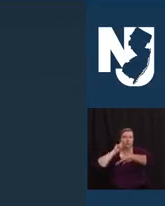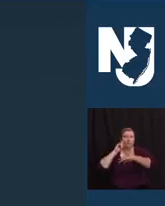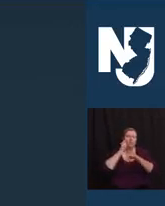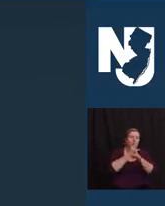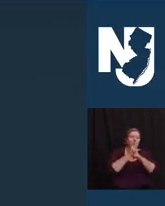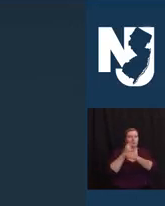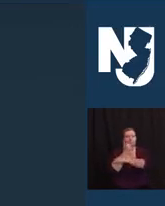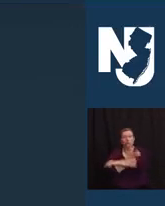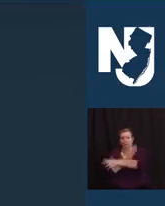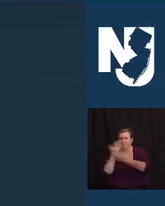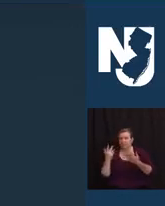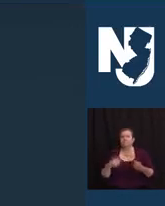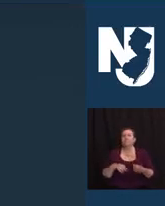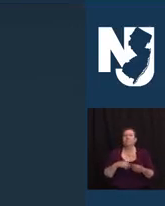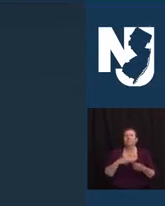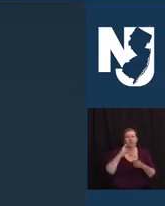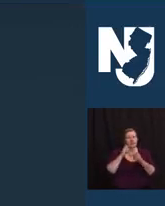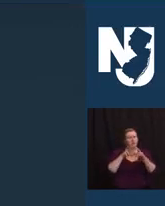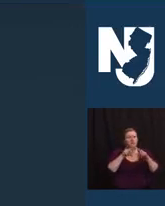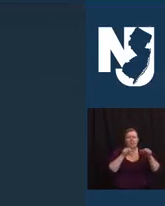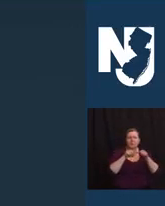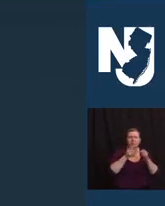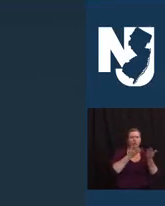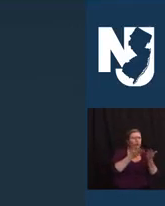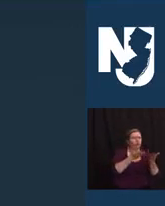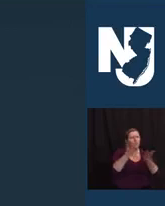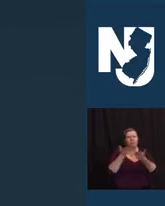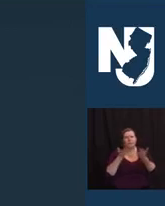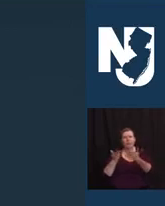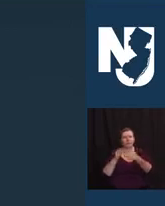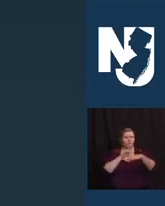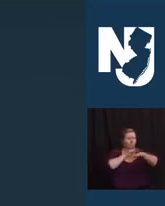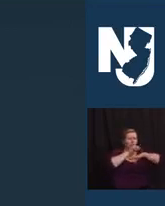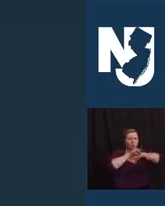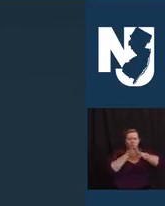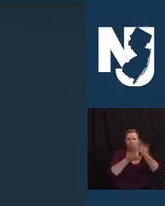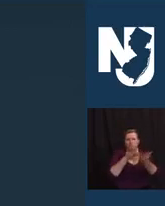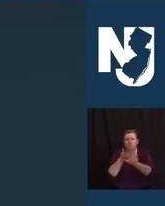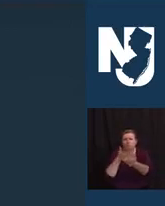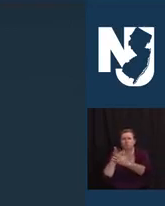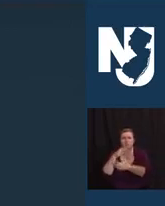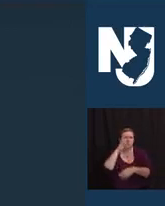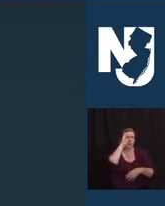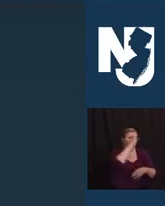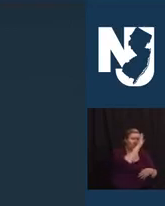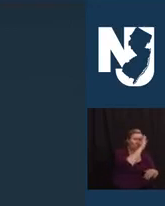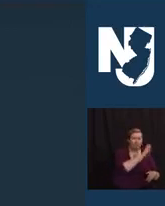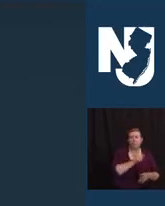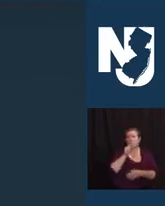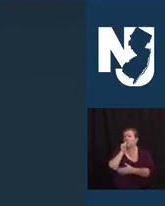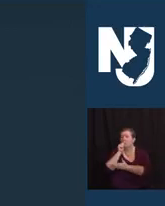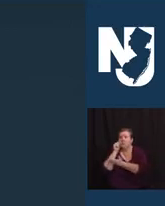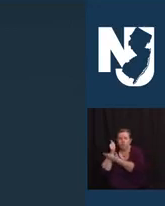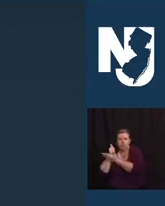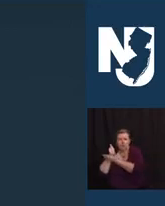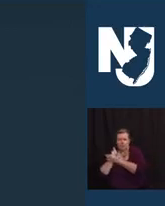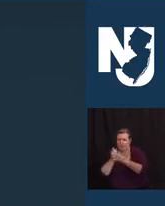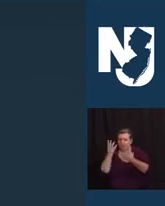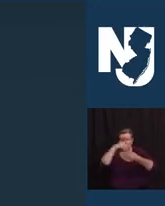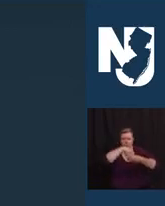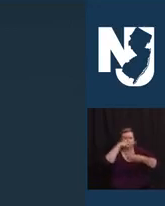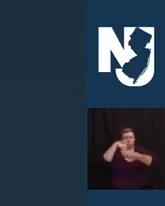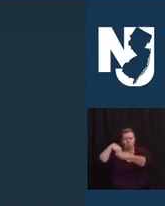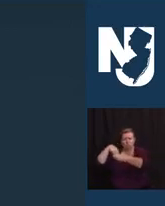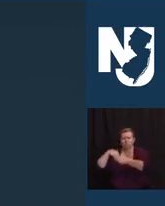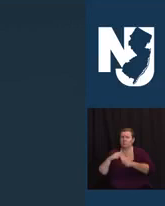Runnels Hospital of Berkeley Heights as well as at privately run treatment centers. She answered this calling through her strong belief in